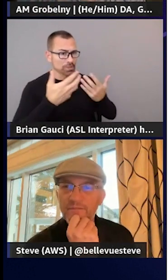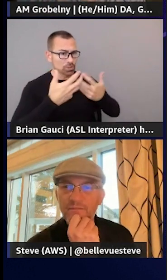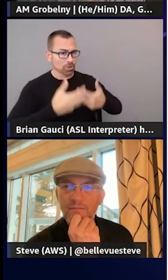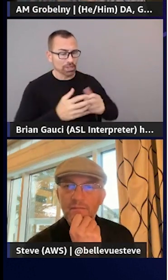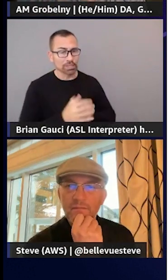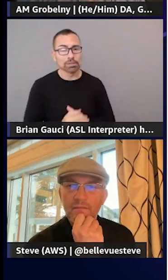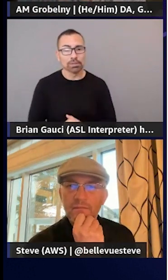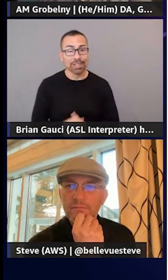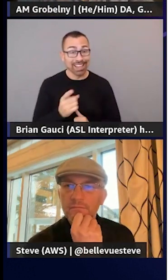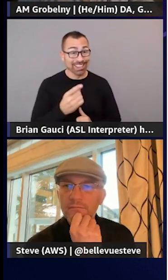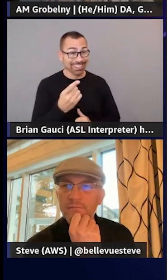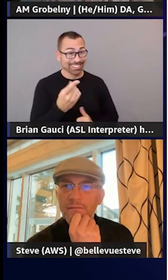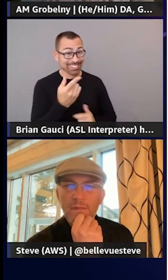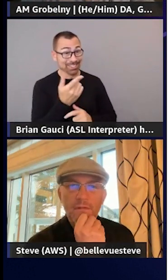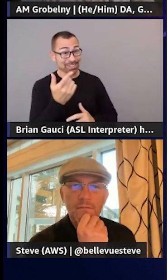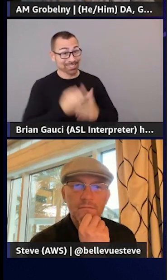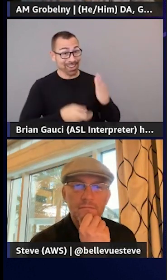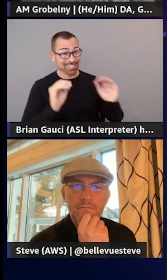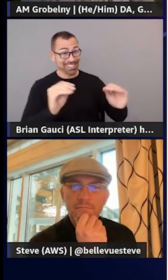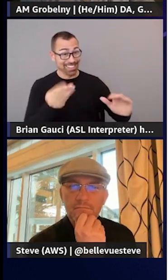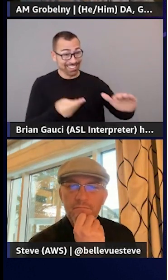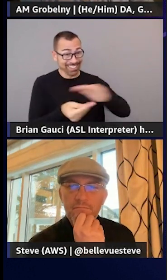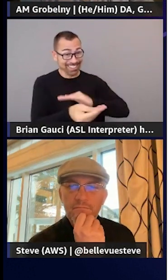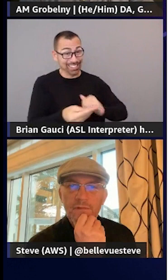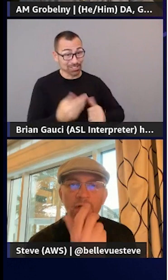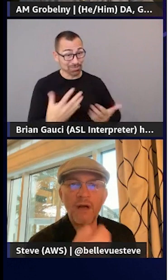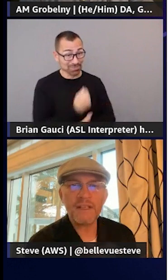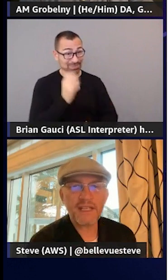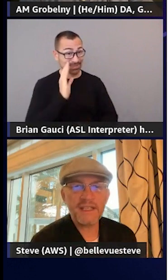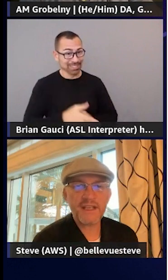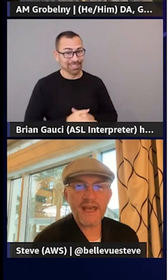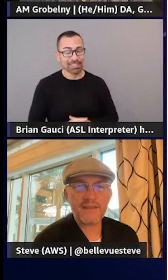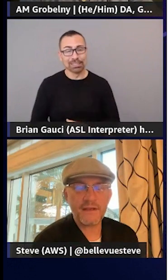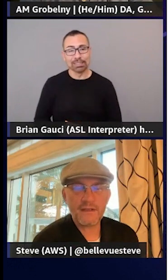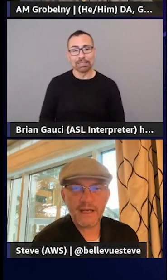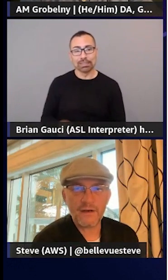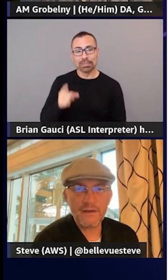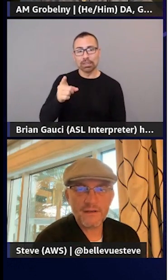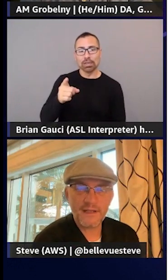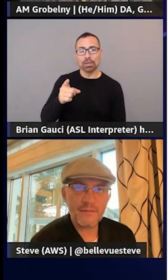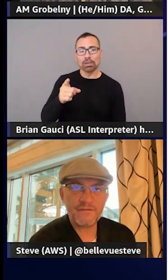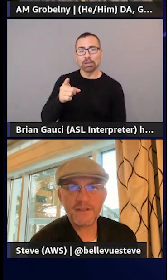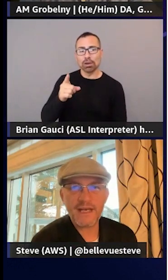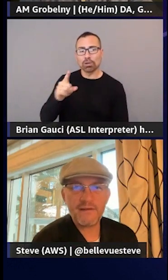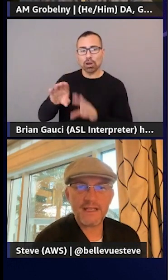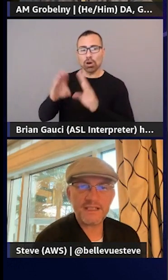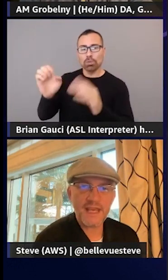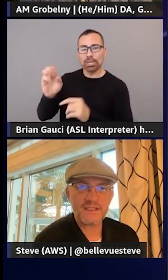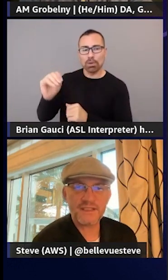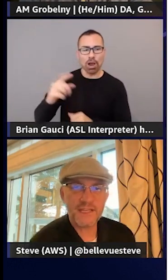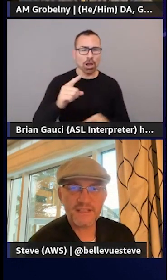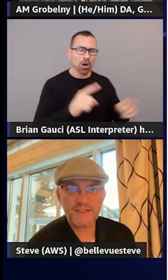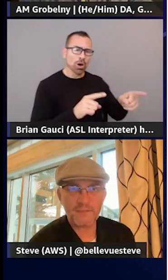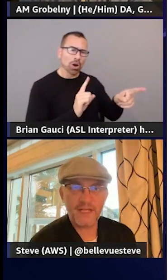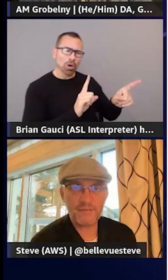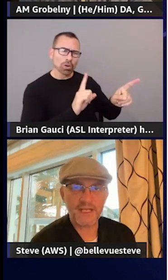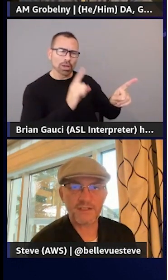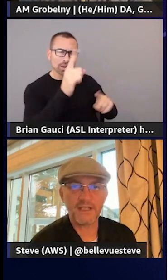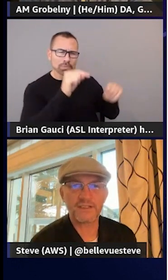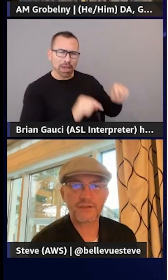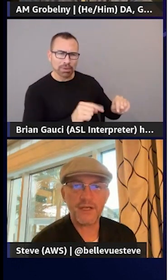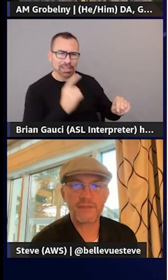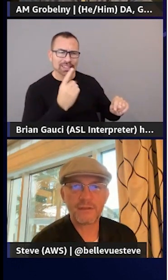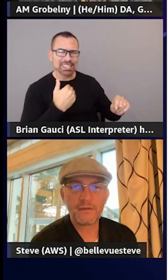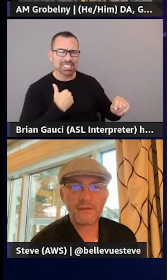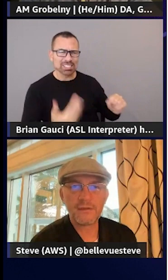it. Yeah. So let's open EMR. Although it says there that, hang on, a little bit further down in that text, it says there's some help text